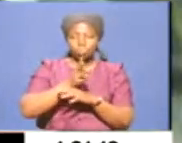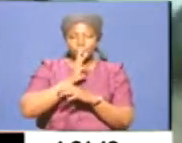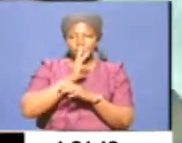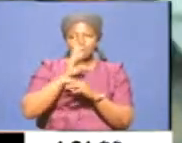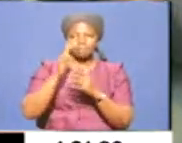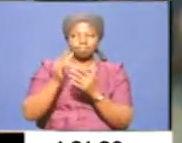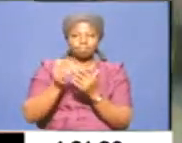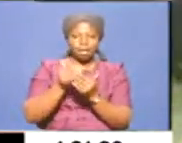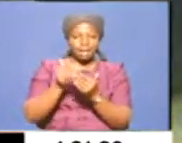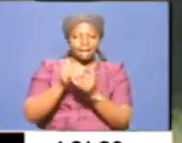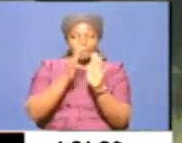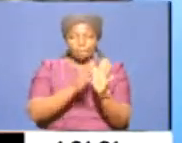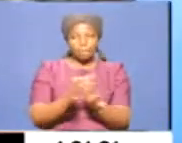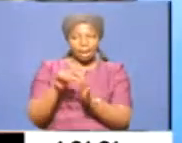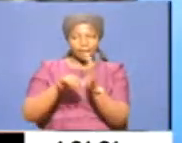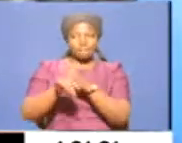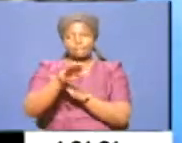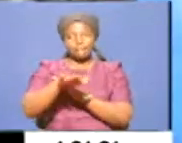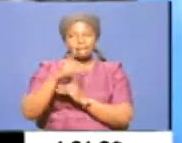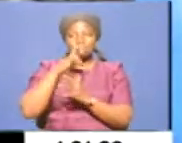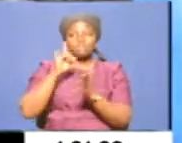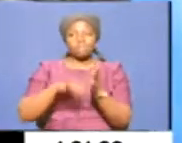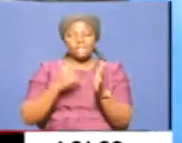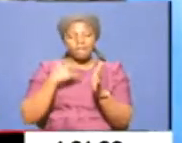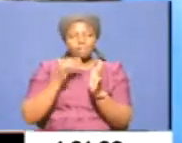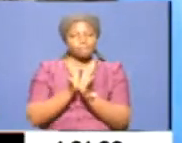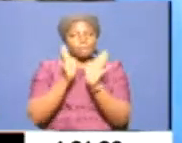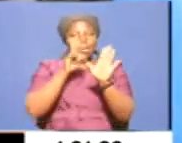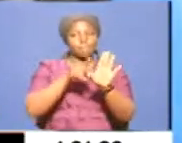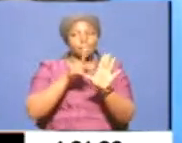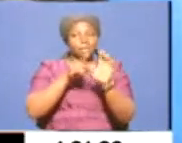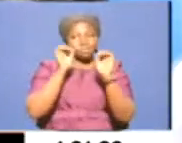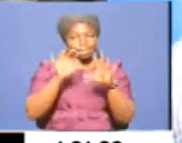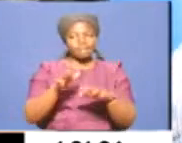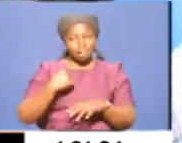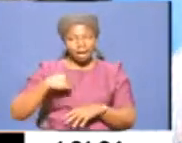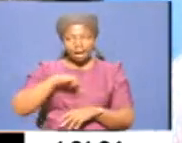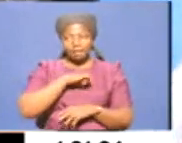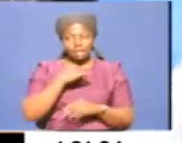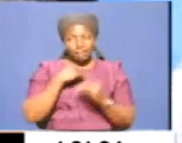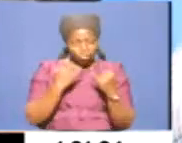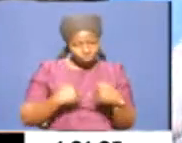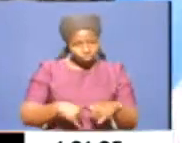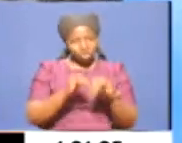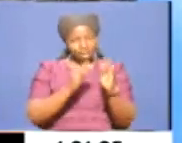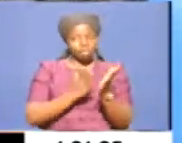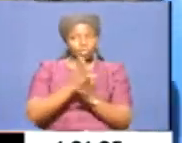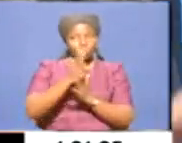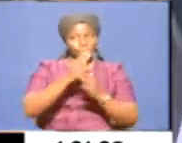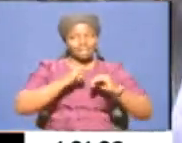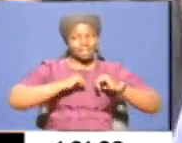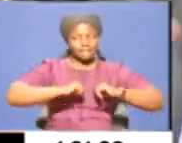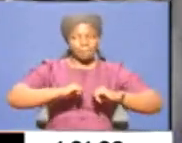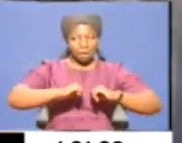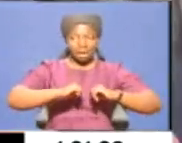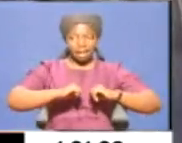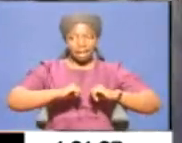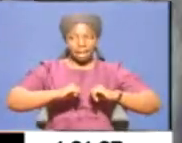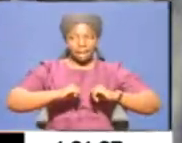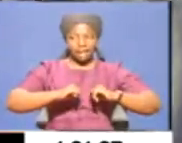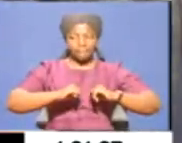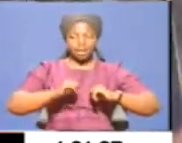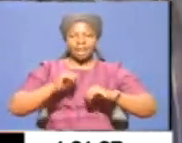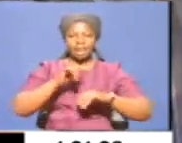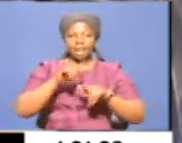lack of public participation. We have actually tried through the chairman of the